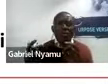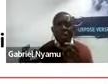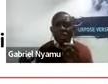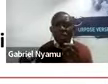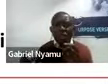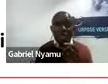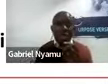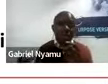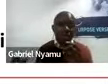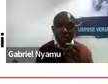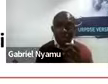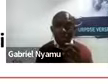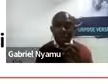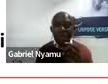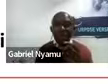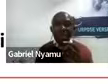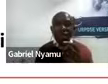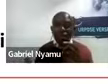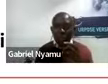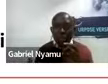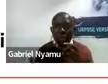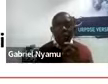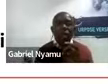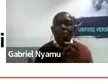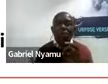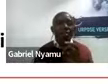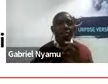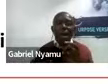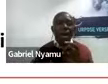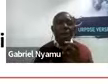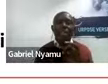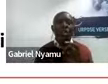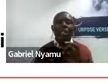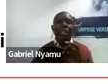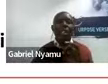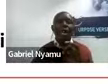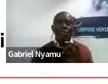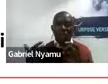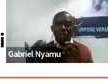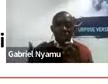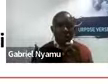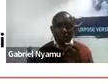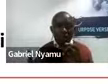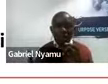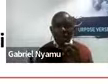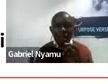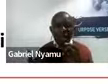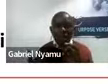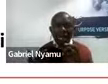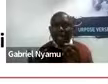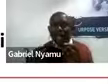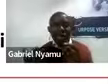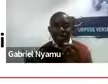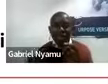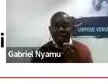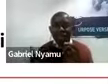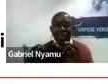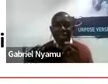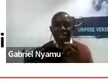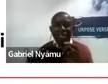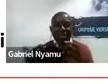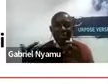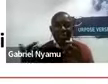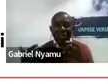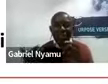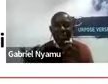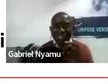be loving football, so I start playing football. Do you know what? Football, I might not love it. I used to be a fan of football. Currently, I really don't. It cannot make